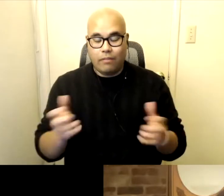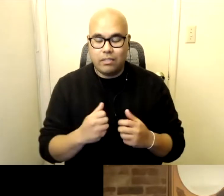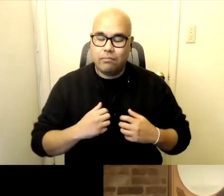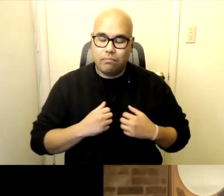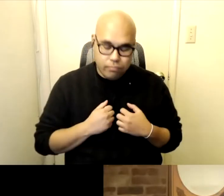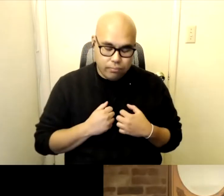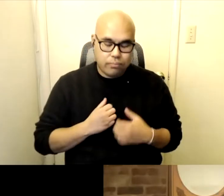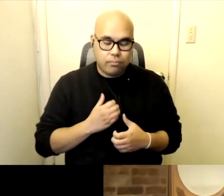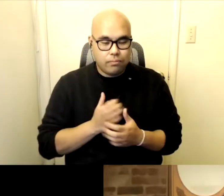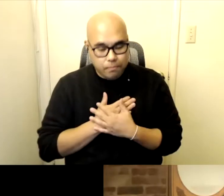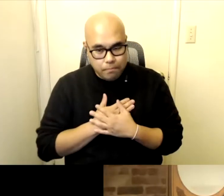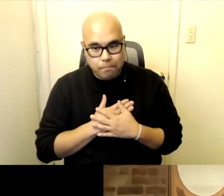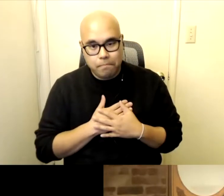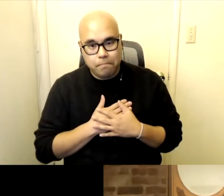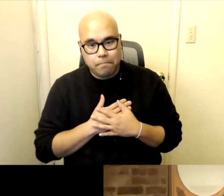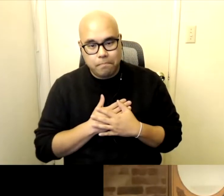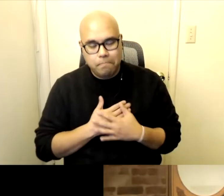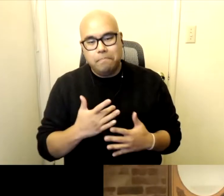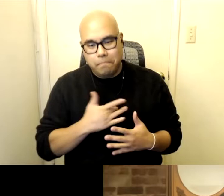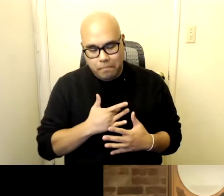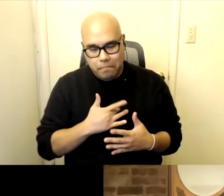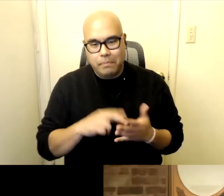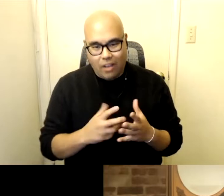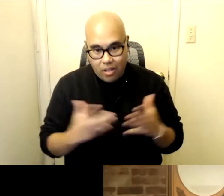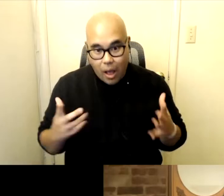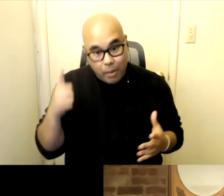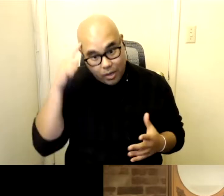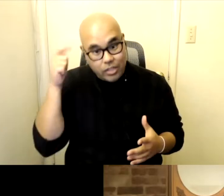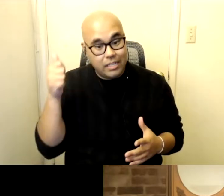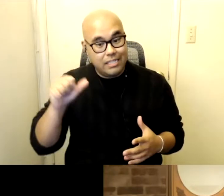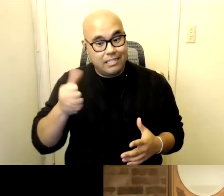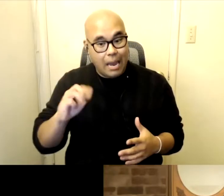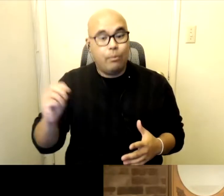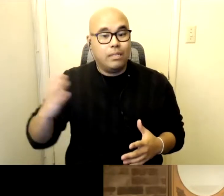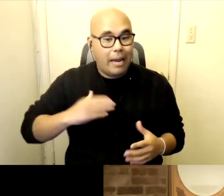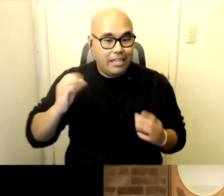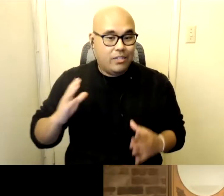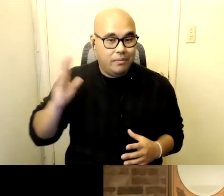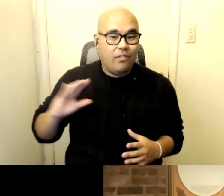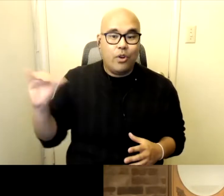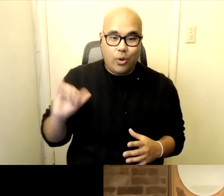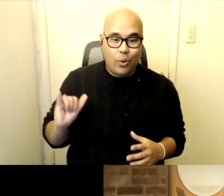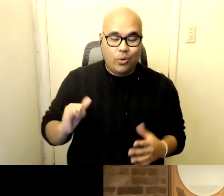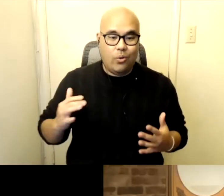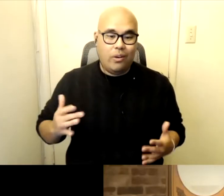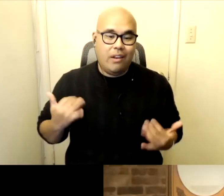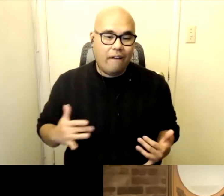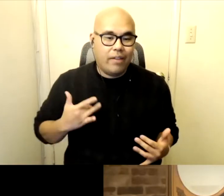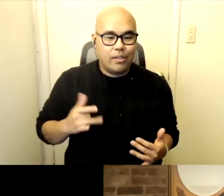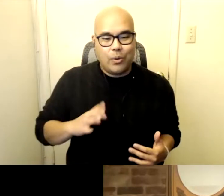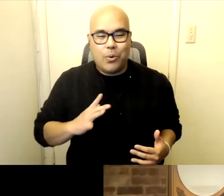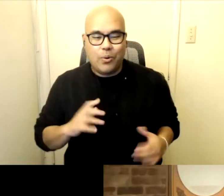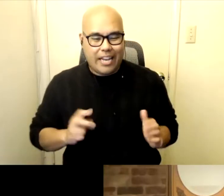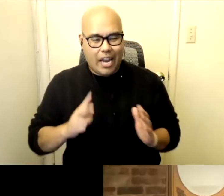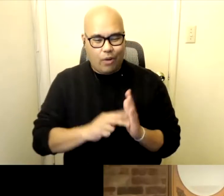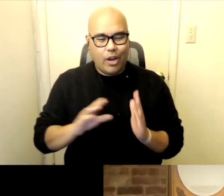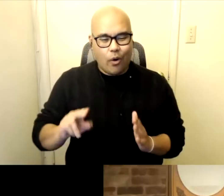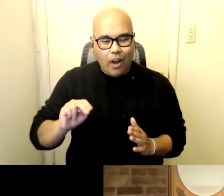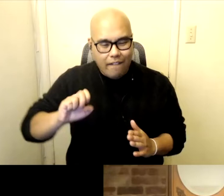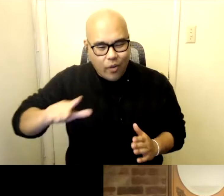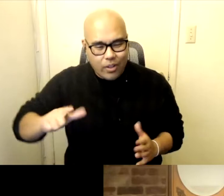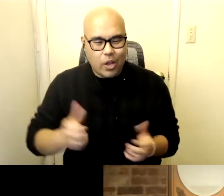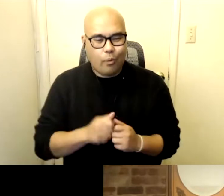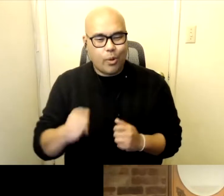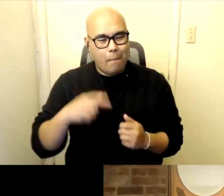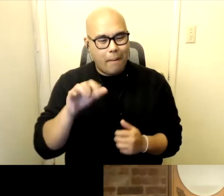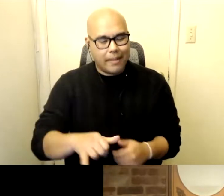me personally because Sam once was my teacher. And so it feels very cool to get to read her novel and to talk to her about